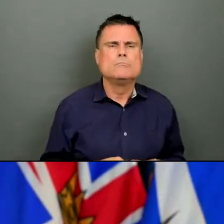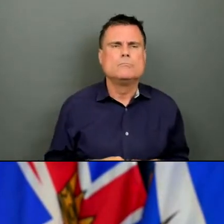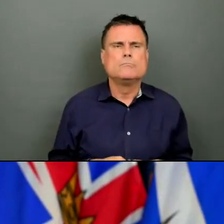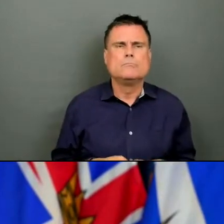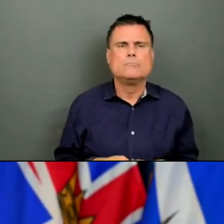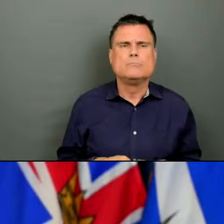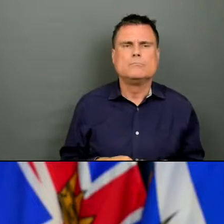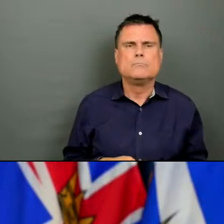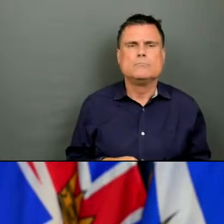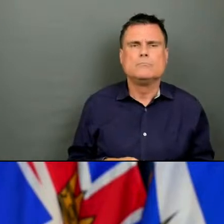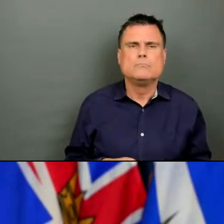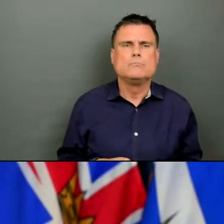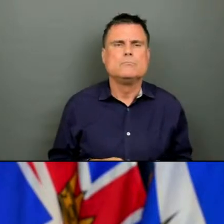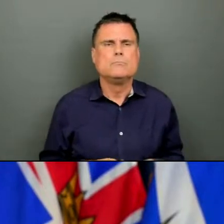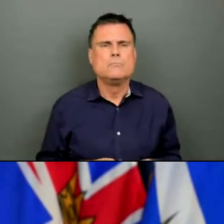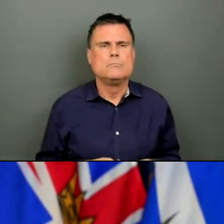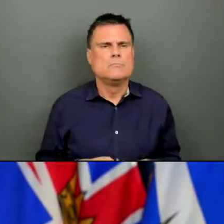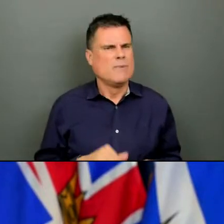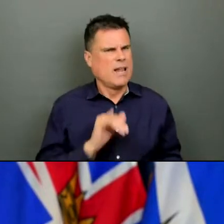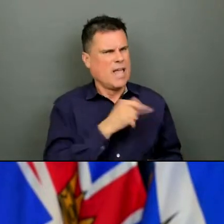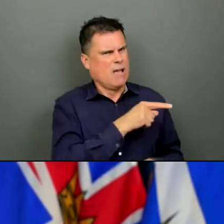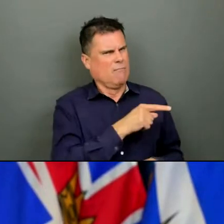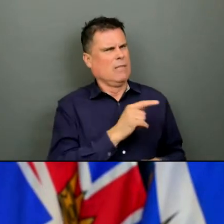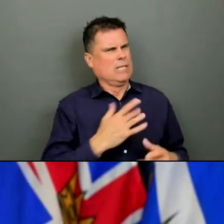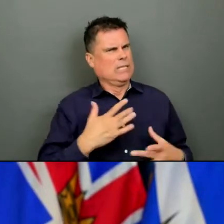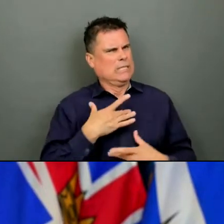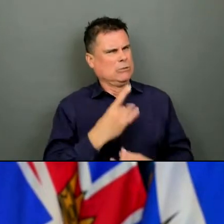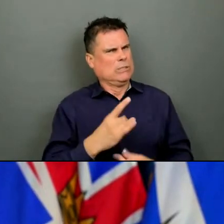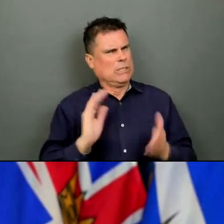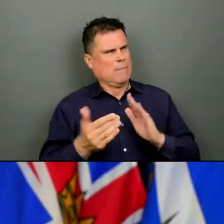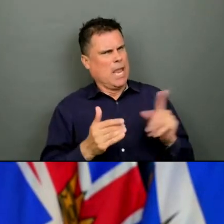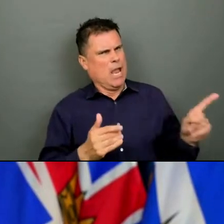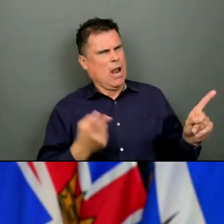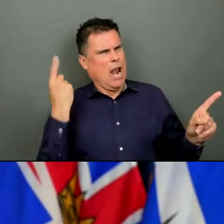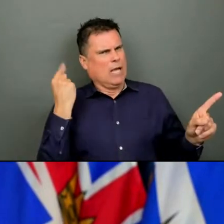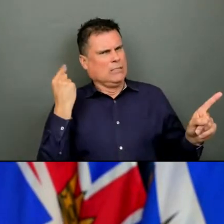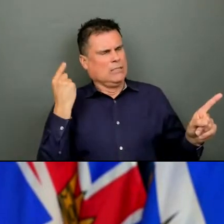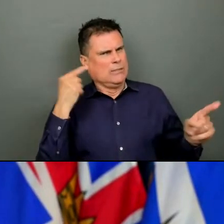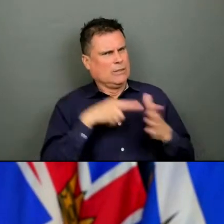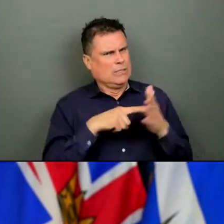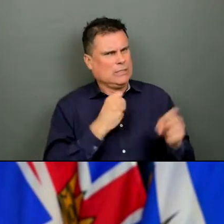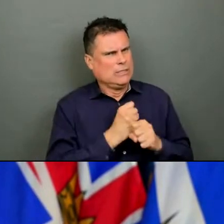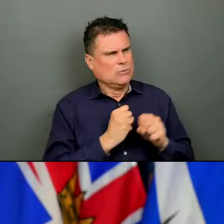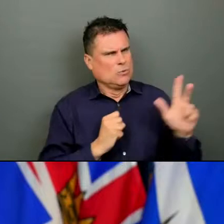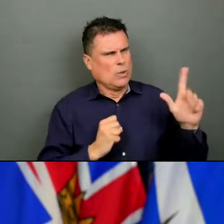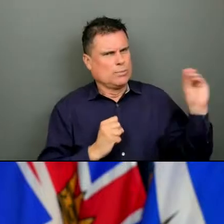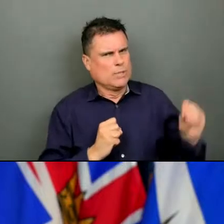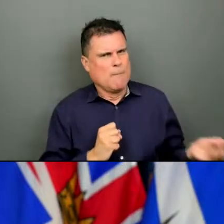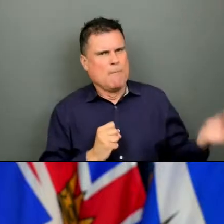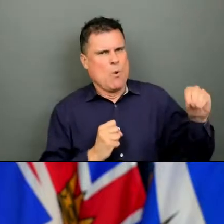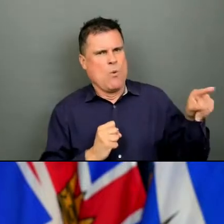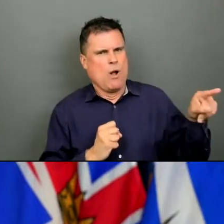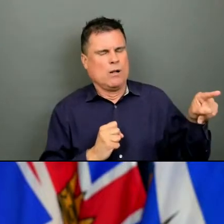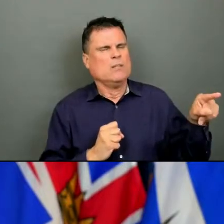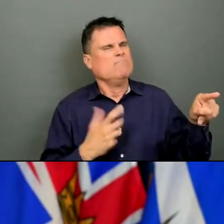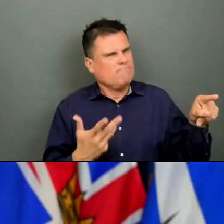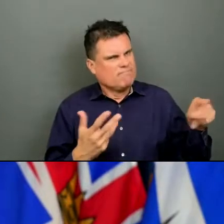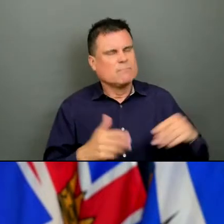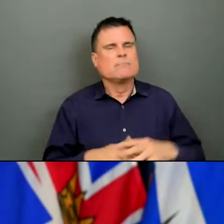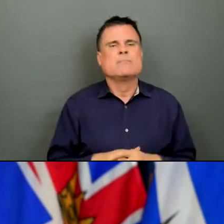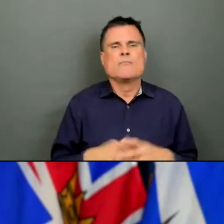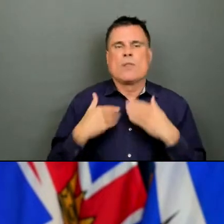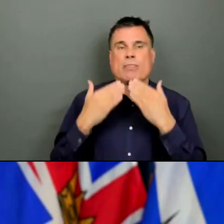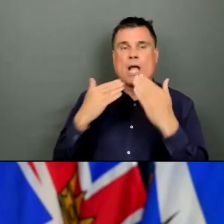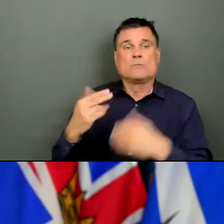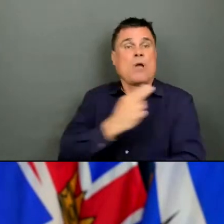before the declaration of the pandemic. So I want to give a special word of thanks to our